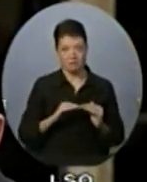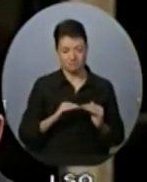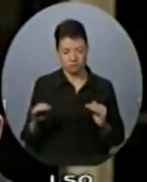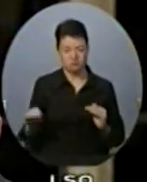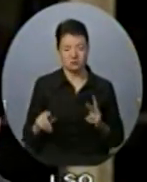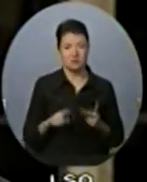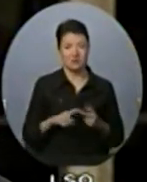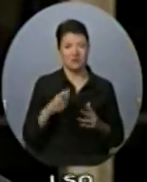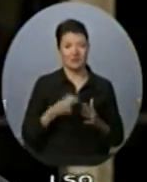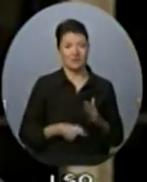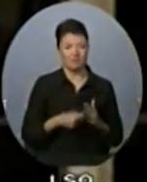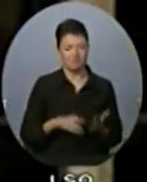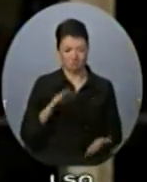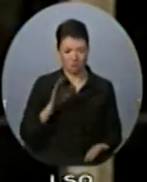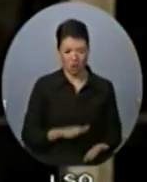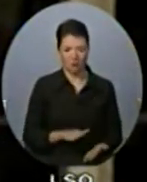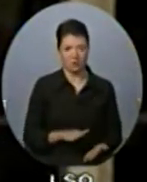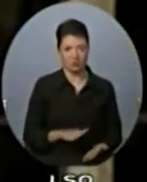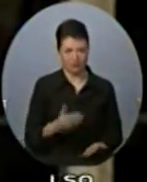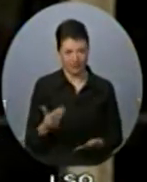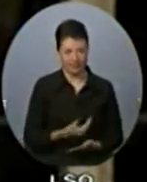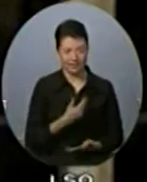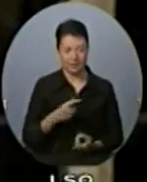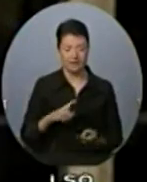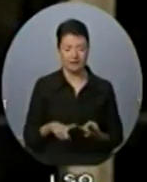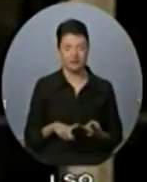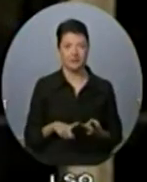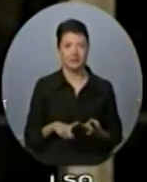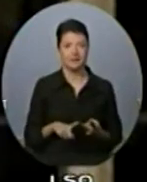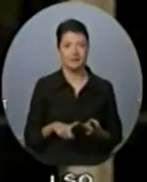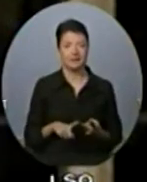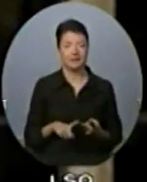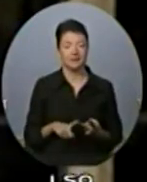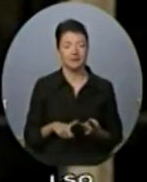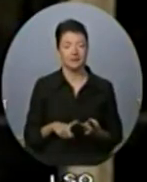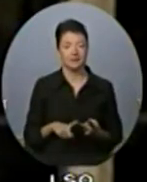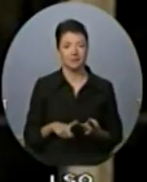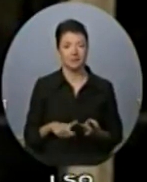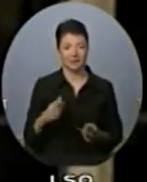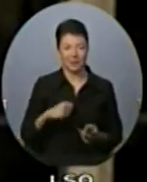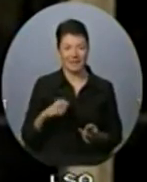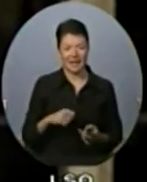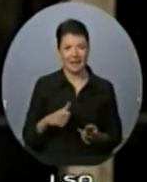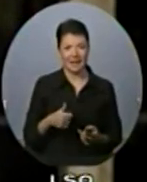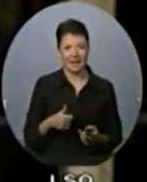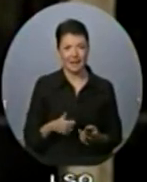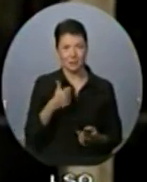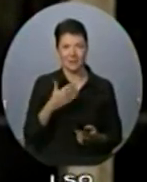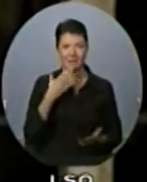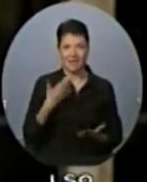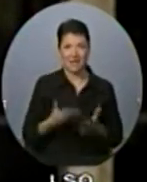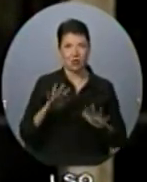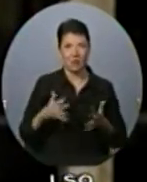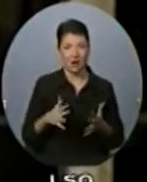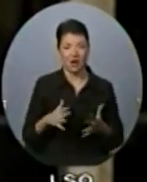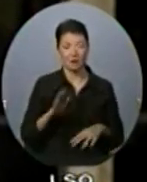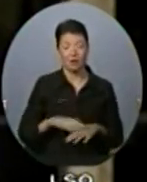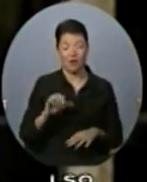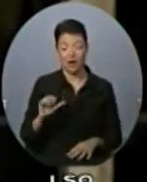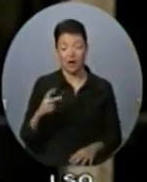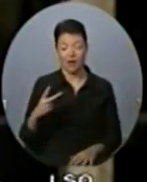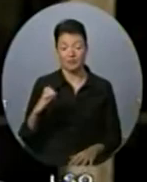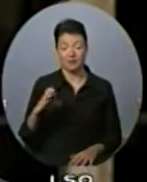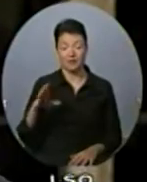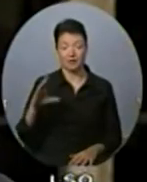costs associated with travel and internal operations. And over the next year, we will continue to cut the fat out of government. We'll review all spending. We'll review